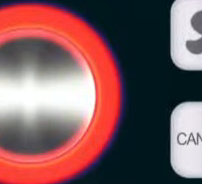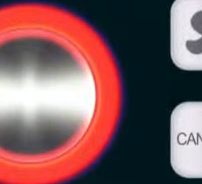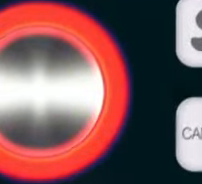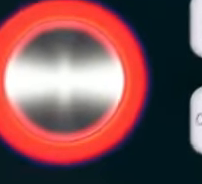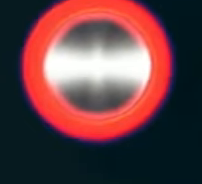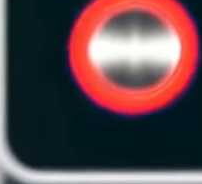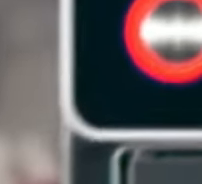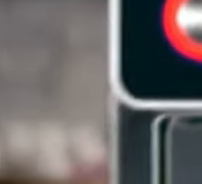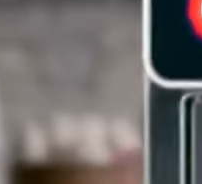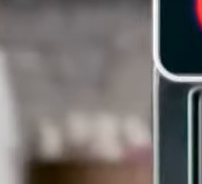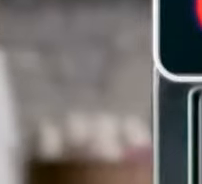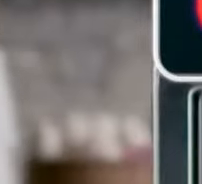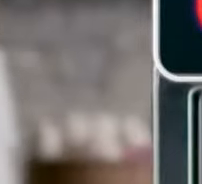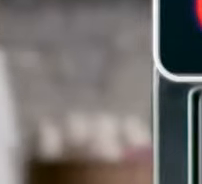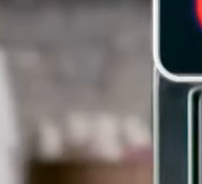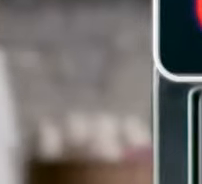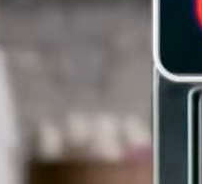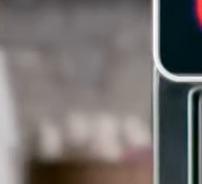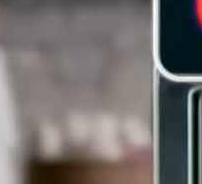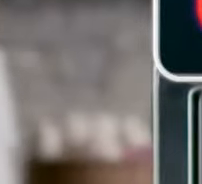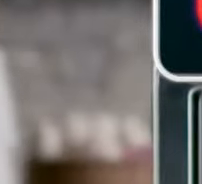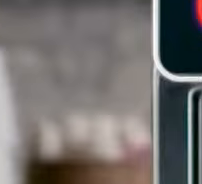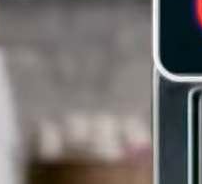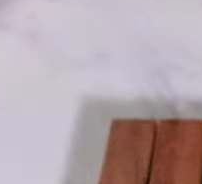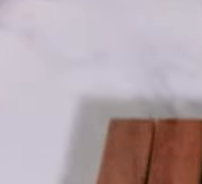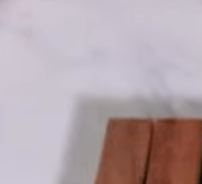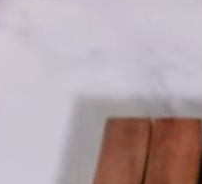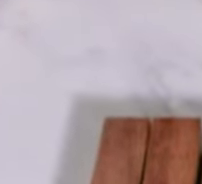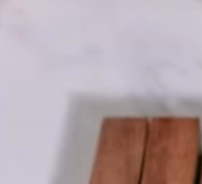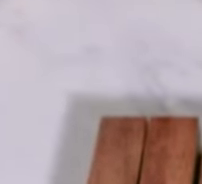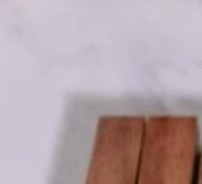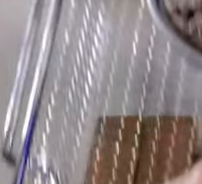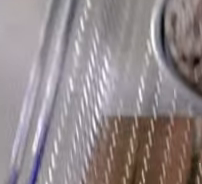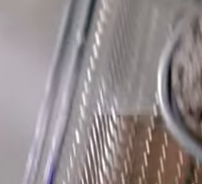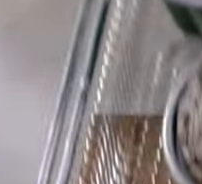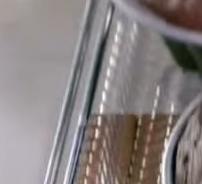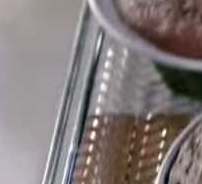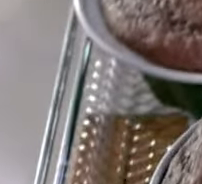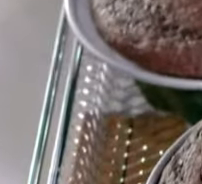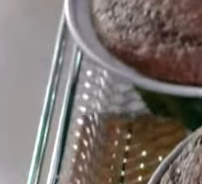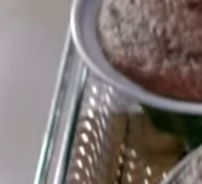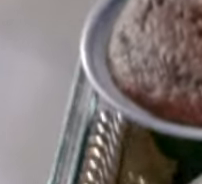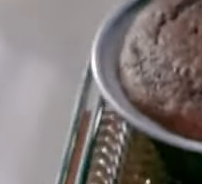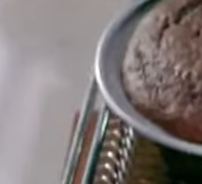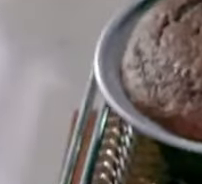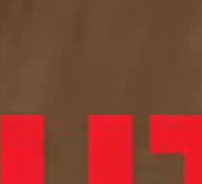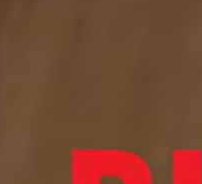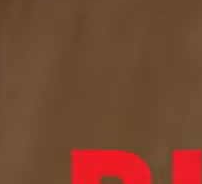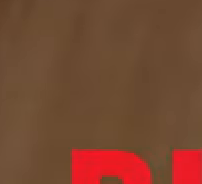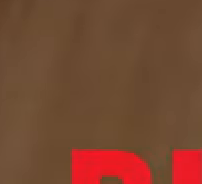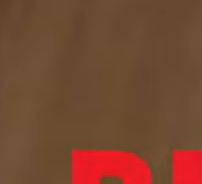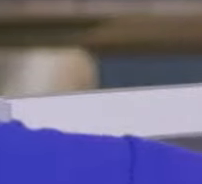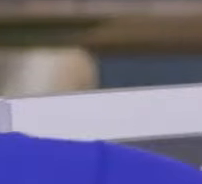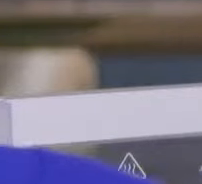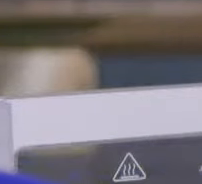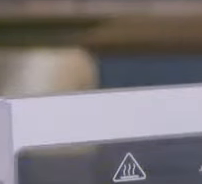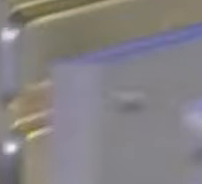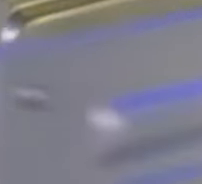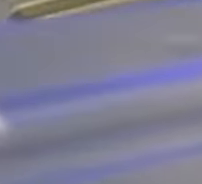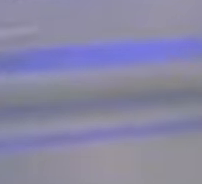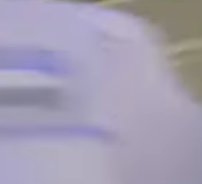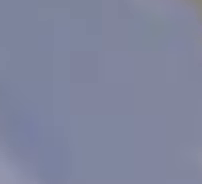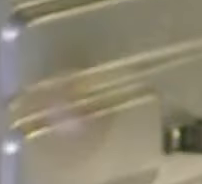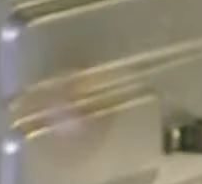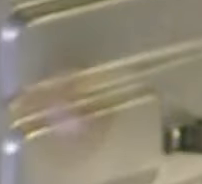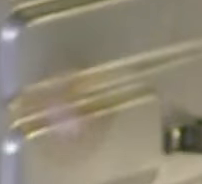in the quick sync technology that matches the cooking times and settings of each food, so they're programmed to finish at the same time. But watch, remove the